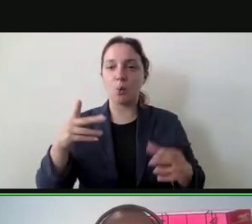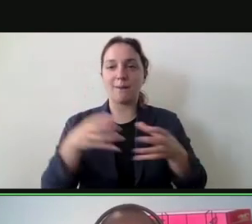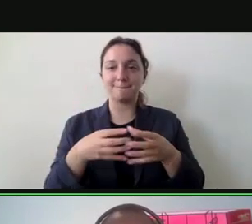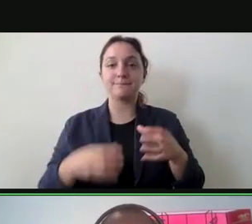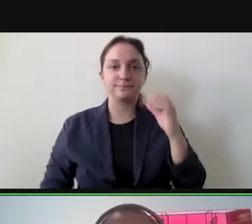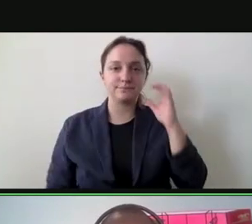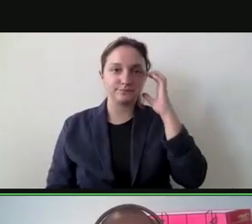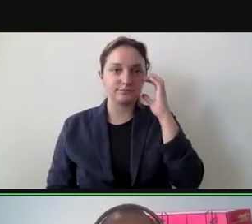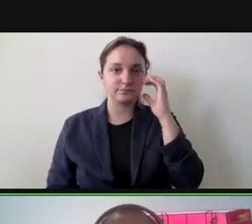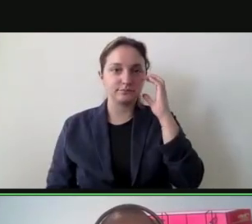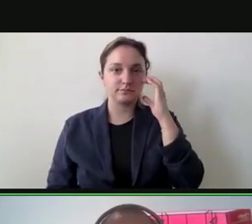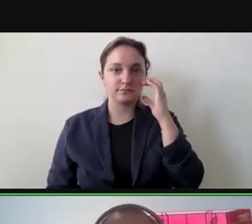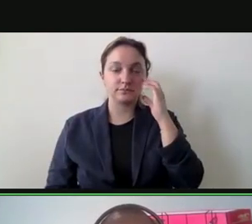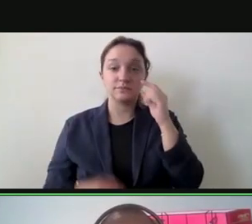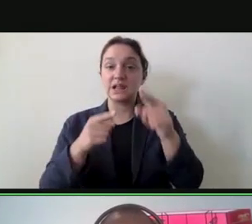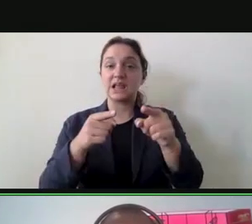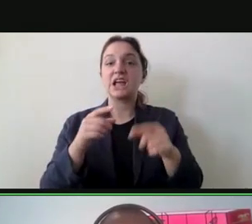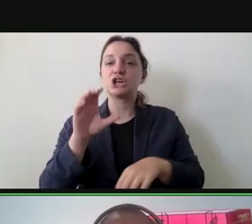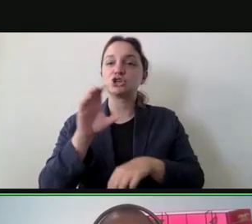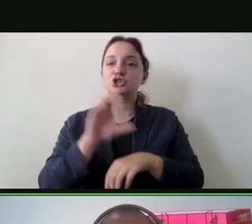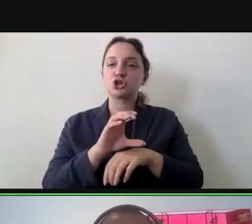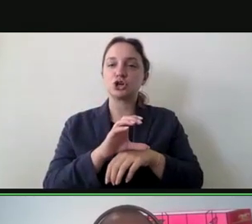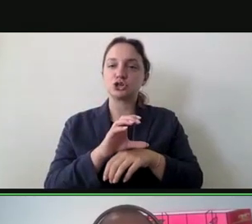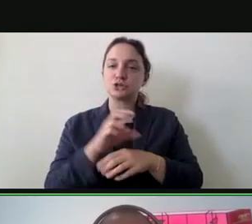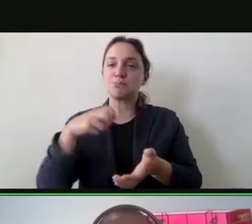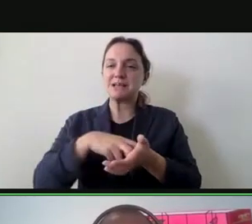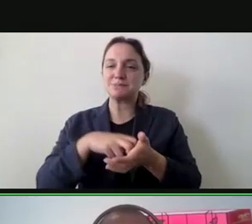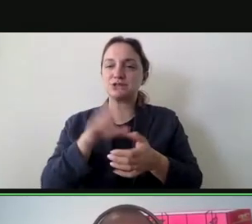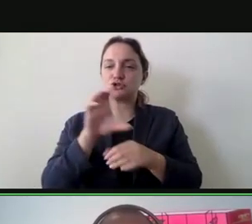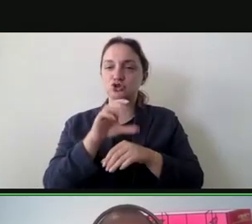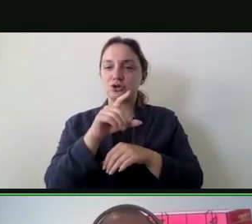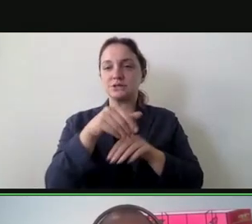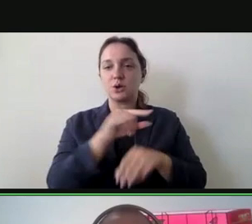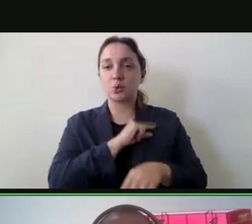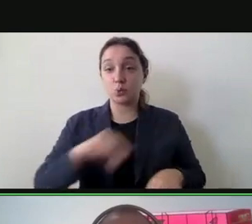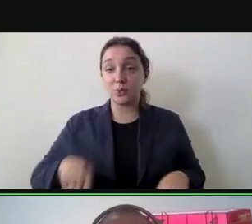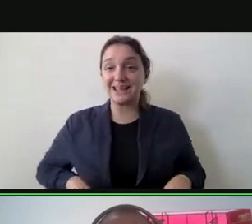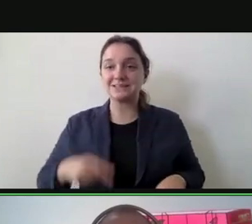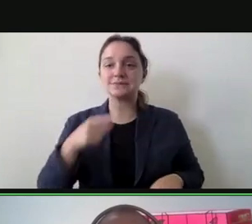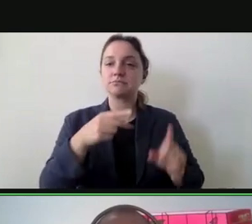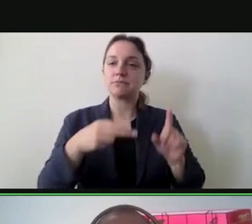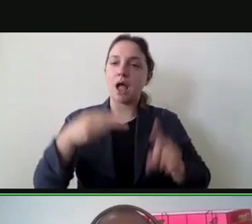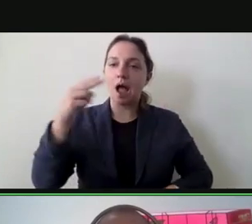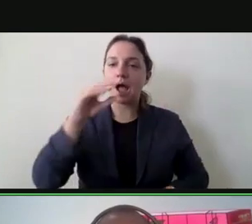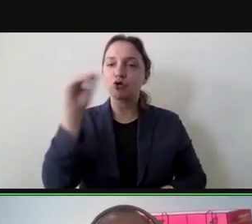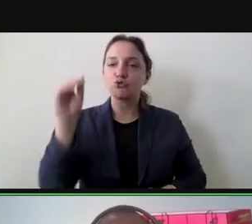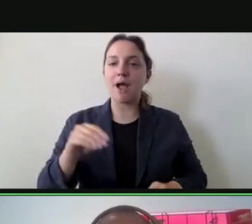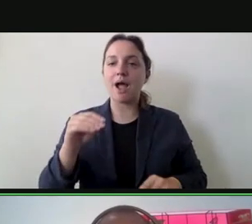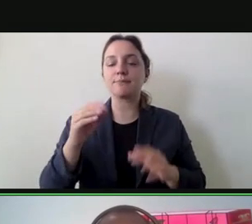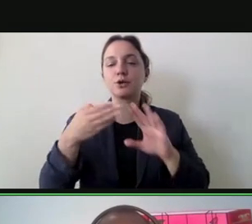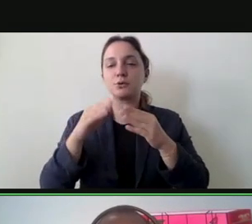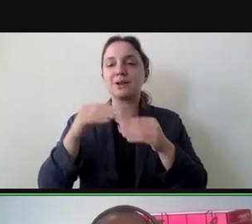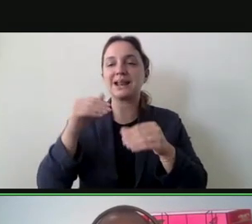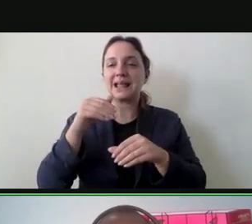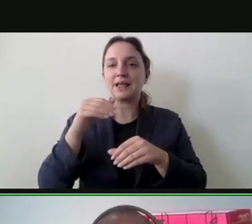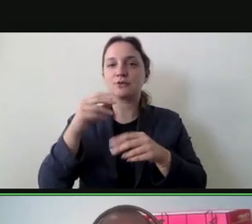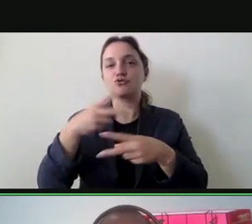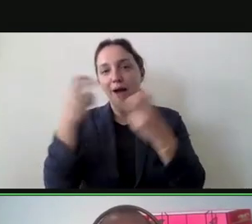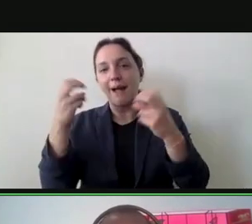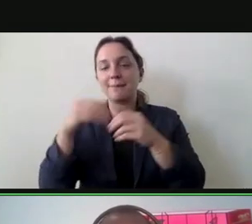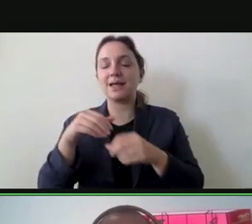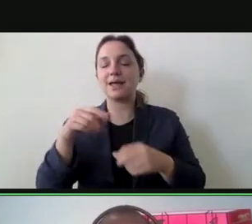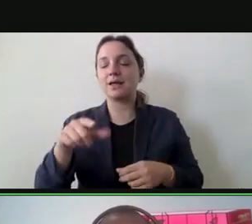Here is a church, a Presbyterian church in Queens, in one of the high crime communities in Jamaica, Queens. And we